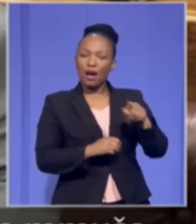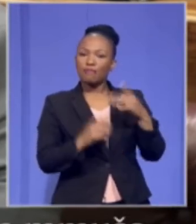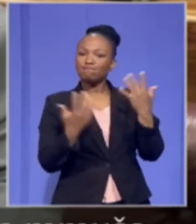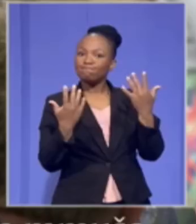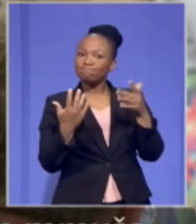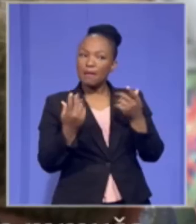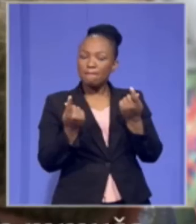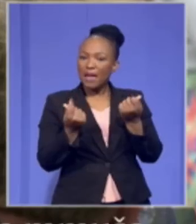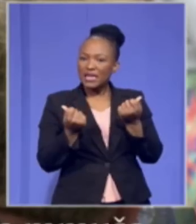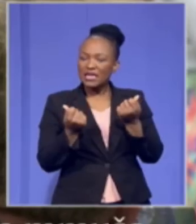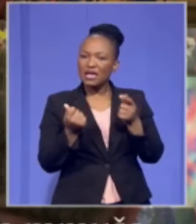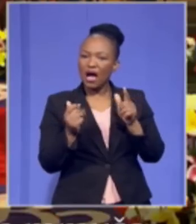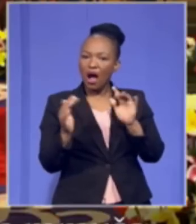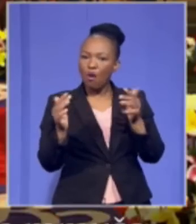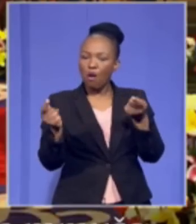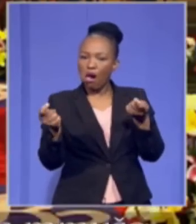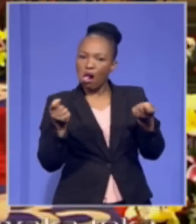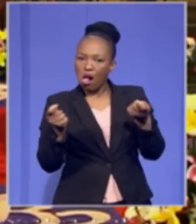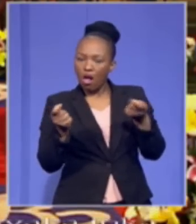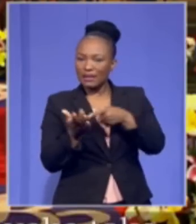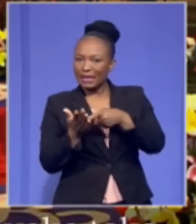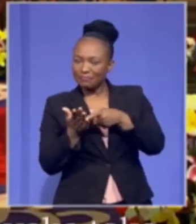tša mmušo.